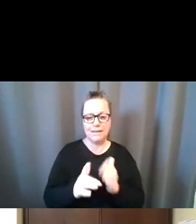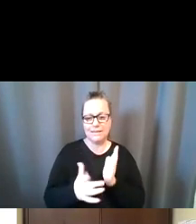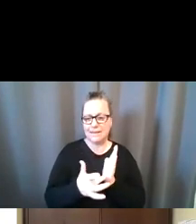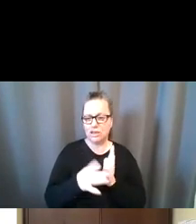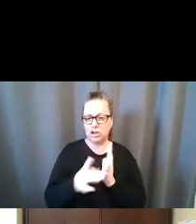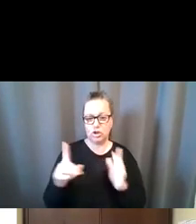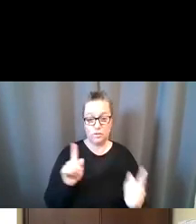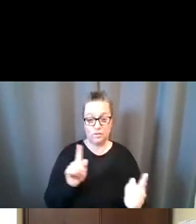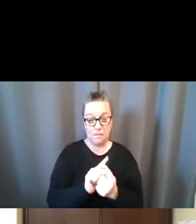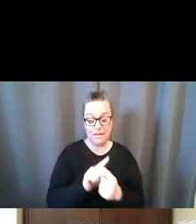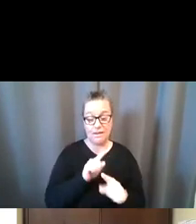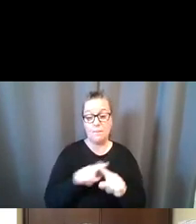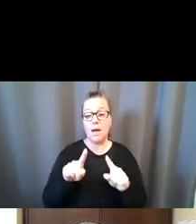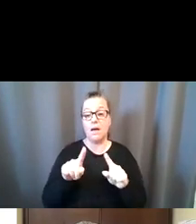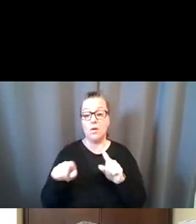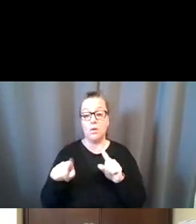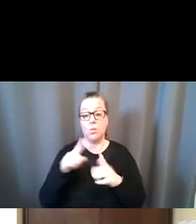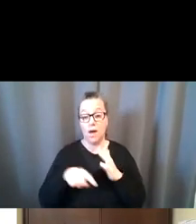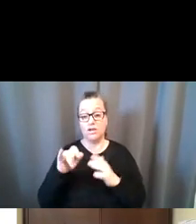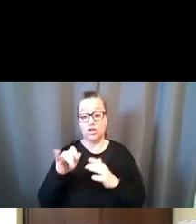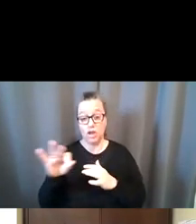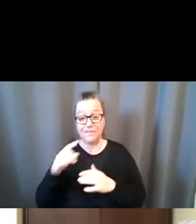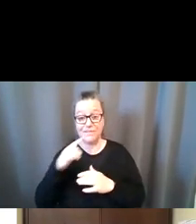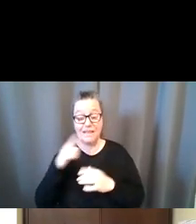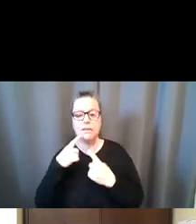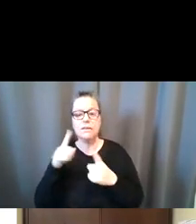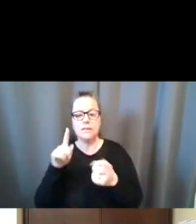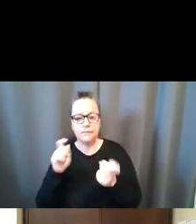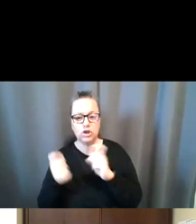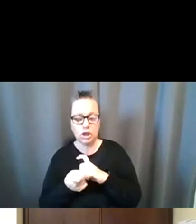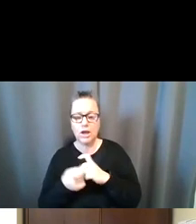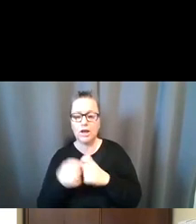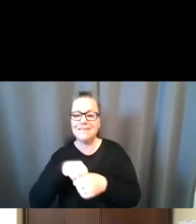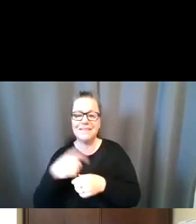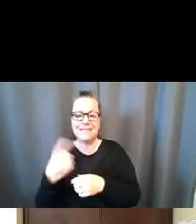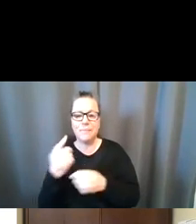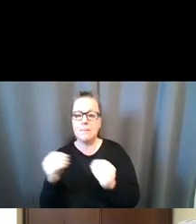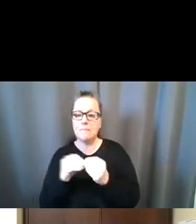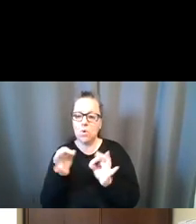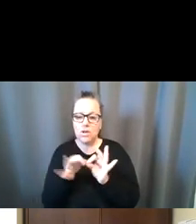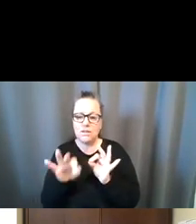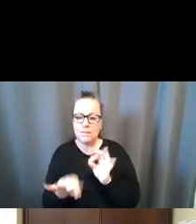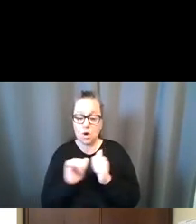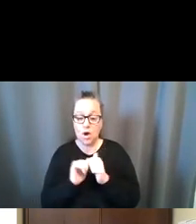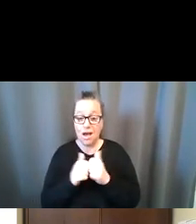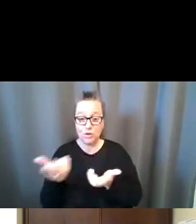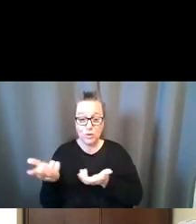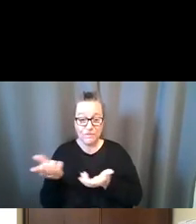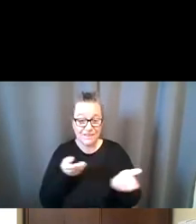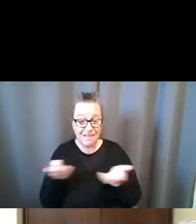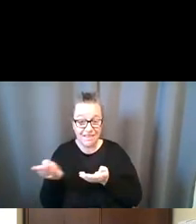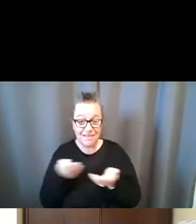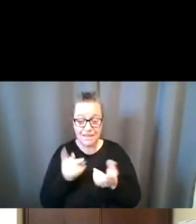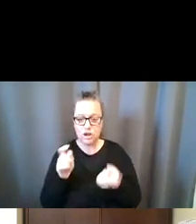met. But what Jeff said is successful change at its core is rooted in something much simpler: how to facilitate change with one